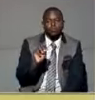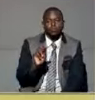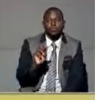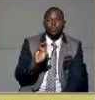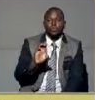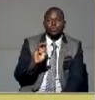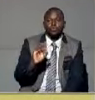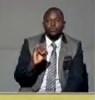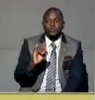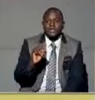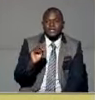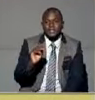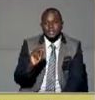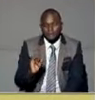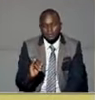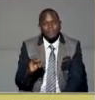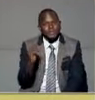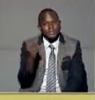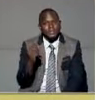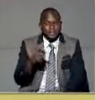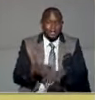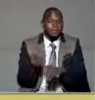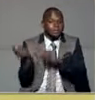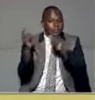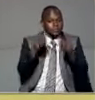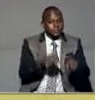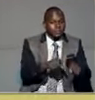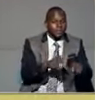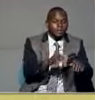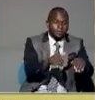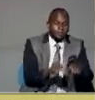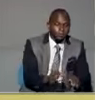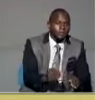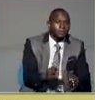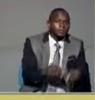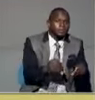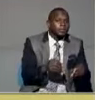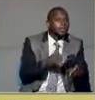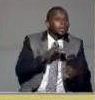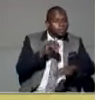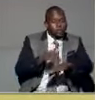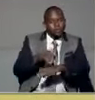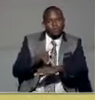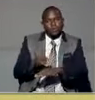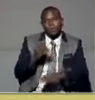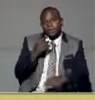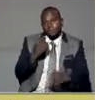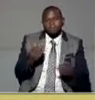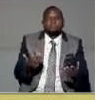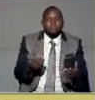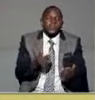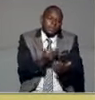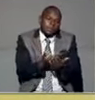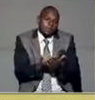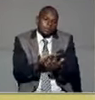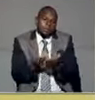his first time. His Excellency came for the first time. Mm. And when the service ended, I was giving my remarks, and I requested